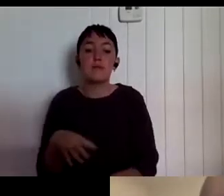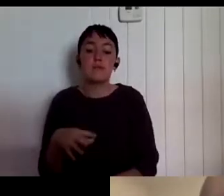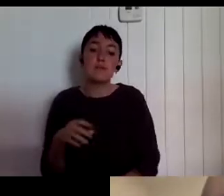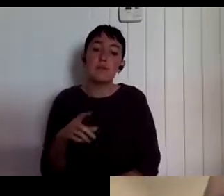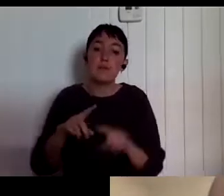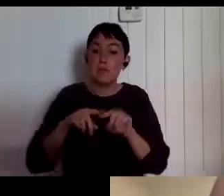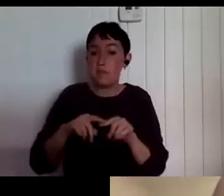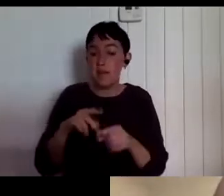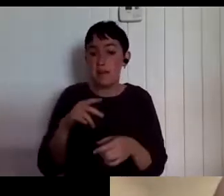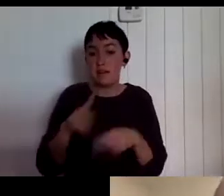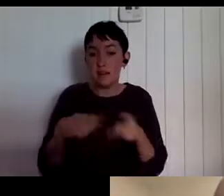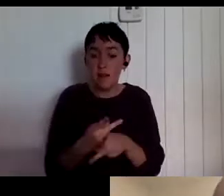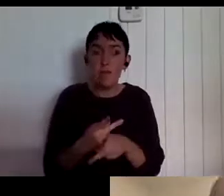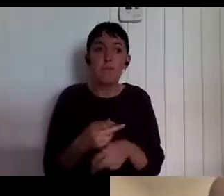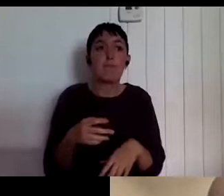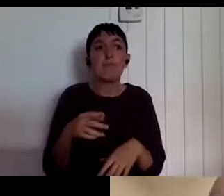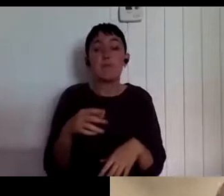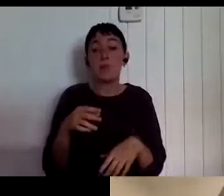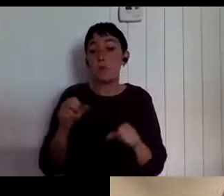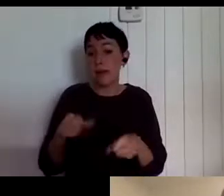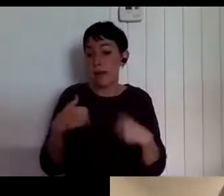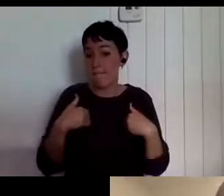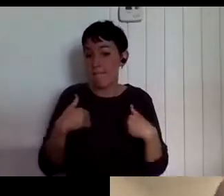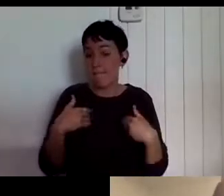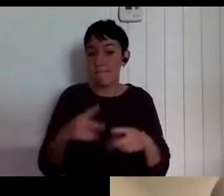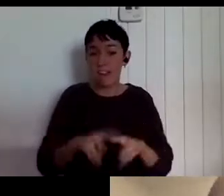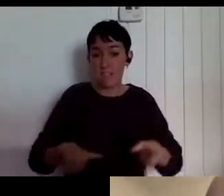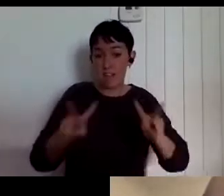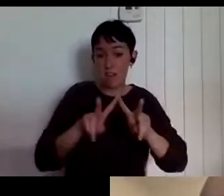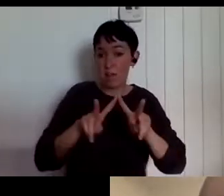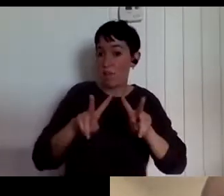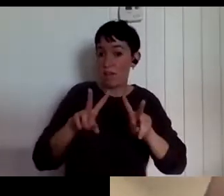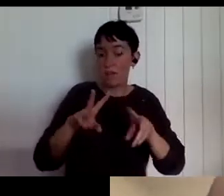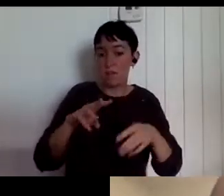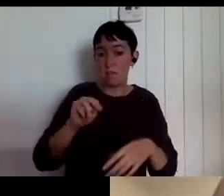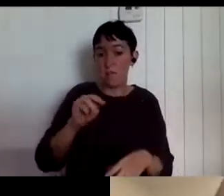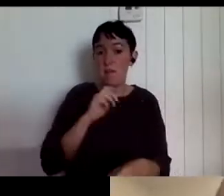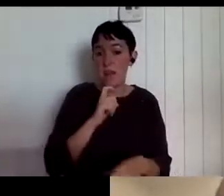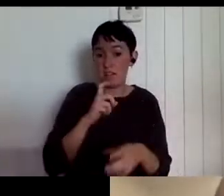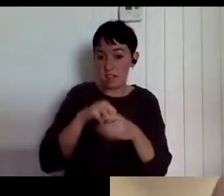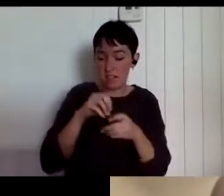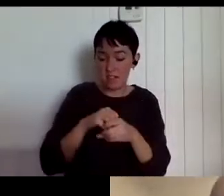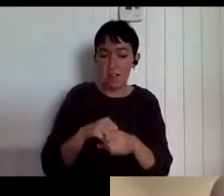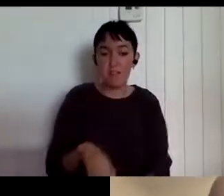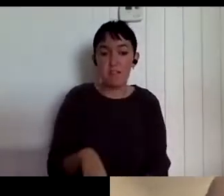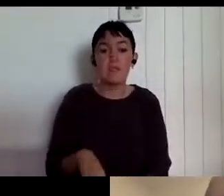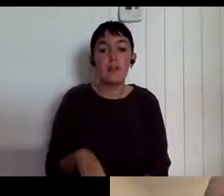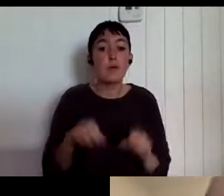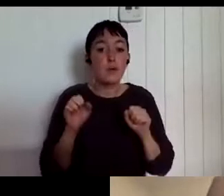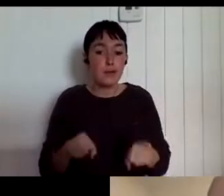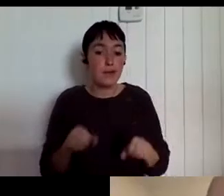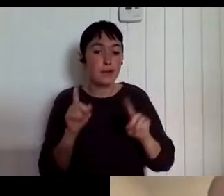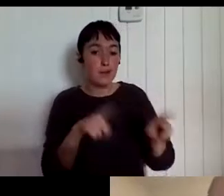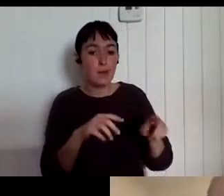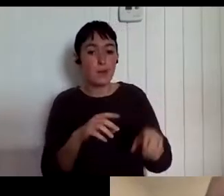there. There can be something that you'd want to recycle. So the ideal way to dispose of a battery is that there are battery recycling sites.